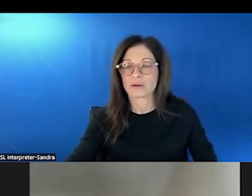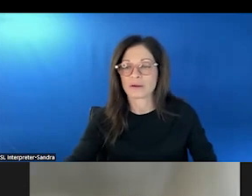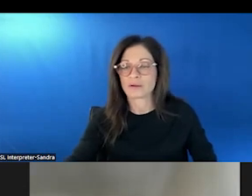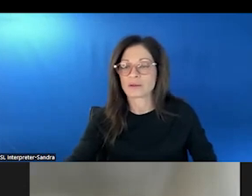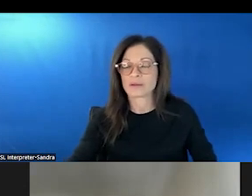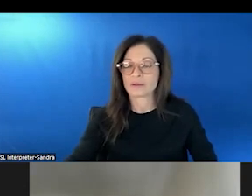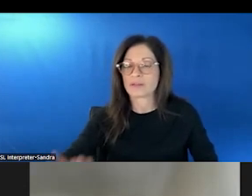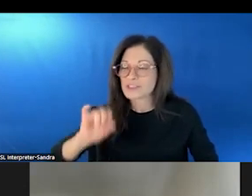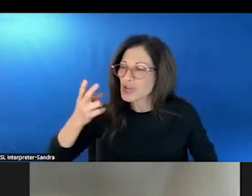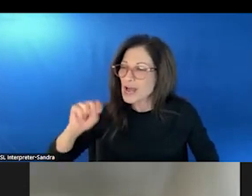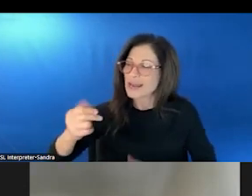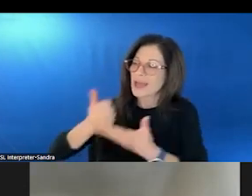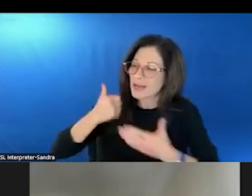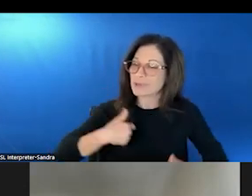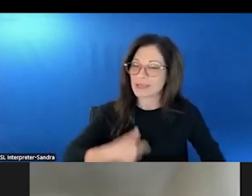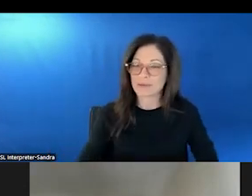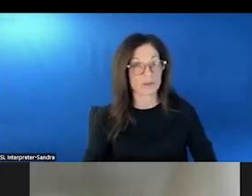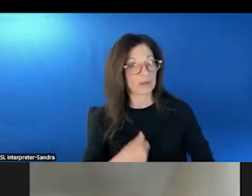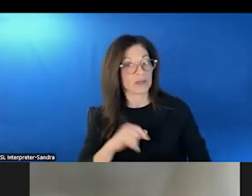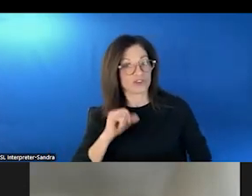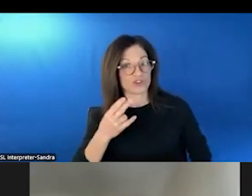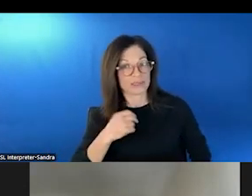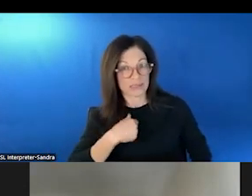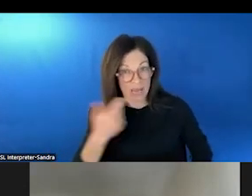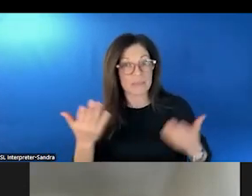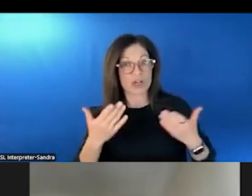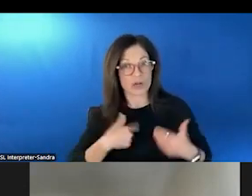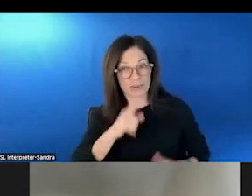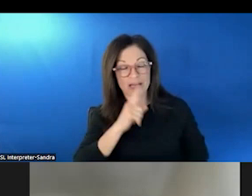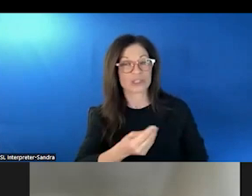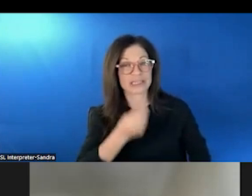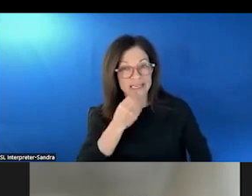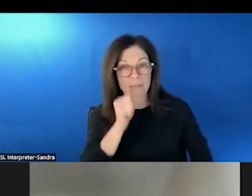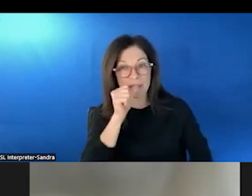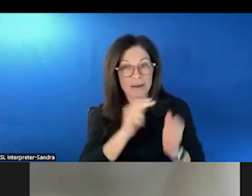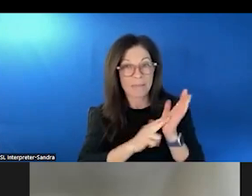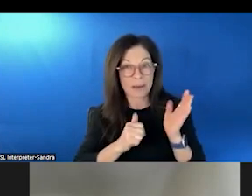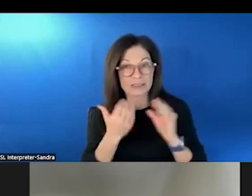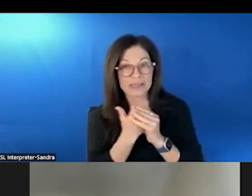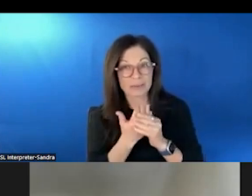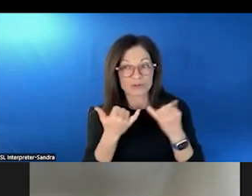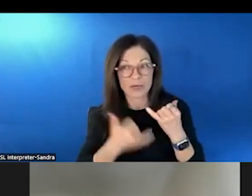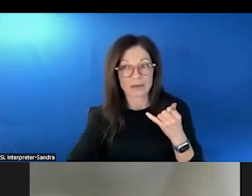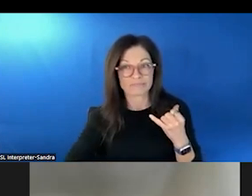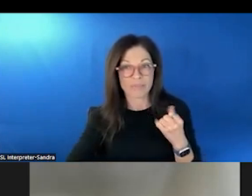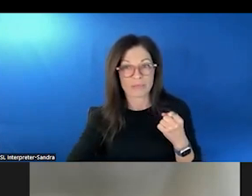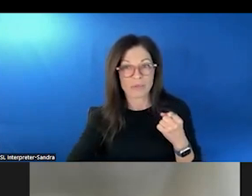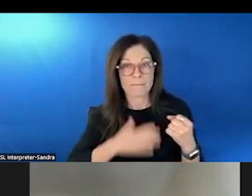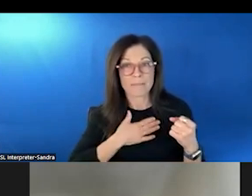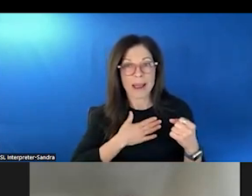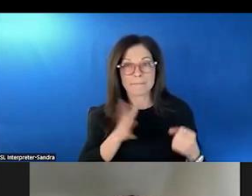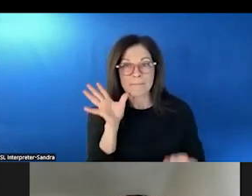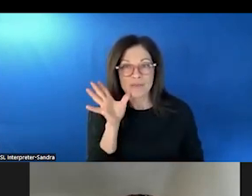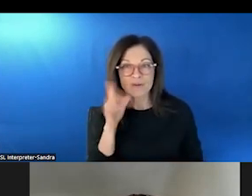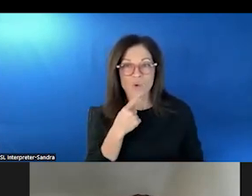John, help me. I am here, and I'm actually eating a peanut butter sandwich right now. My mother told me never to talk